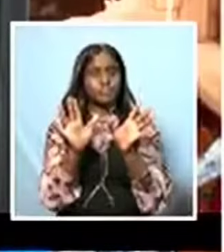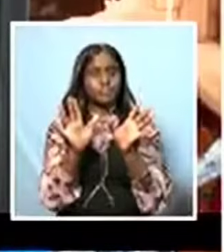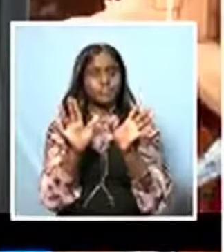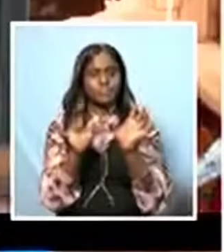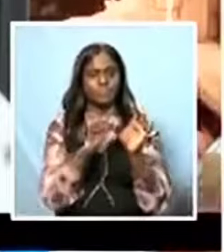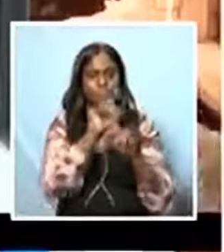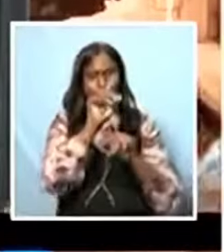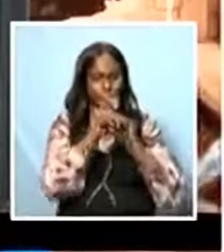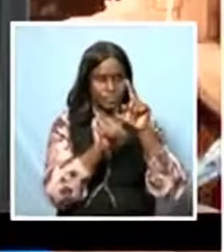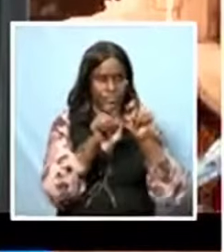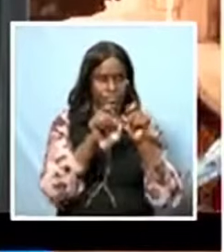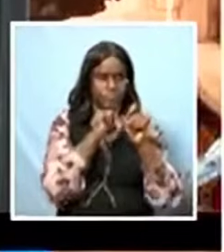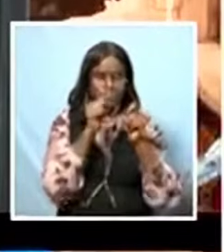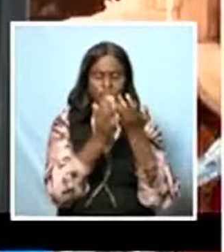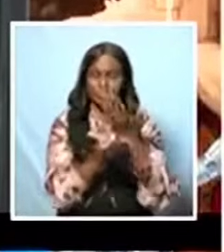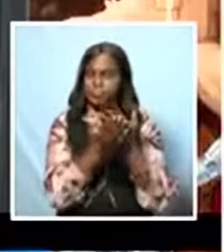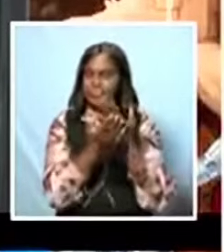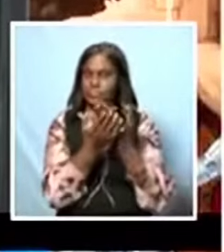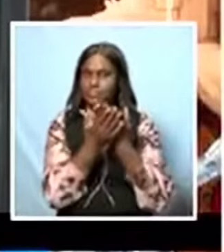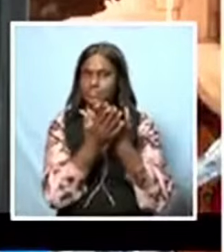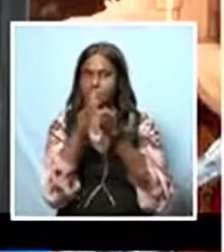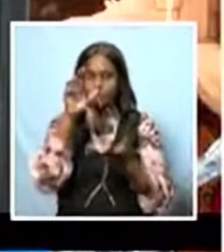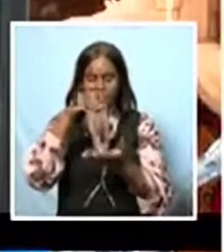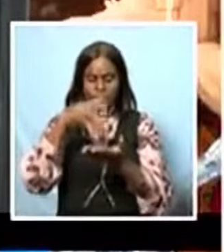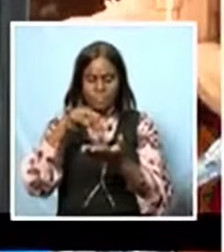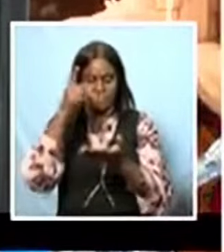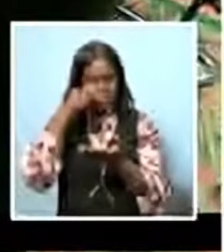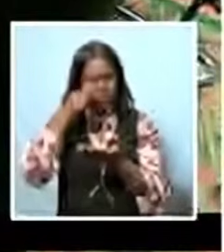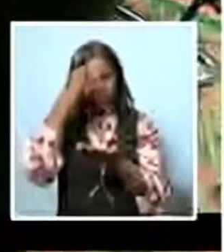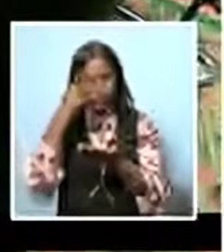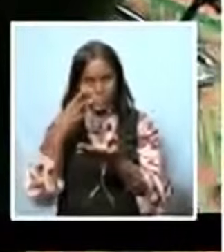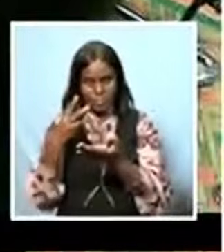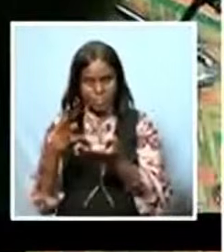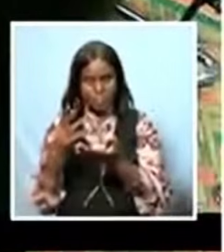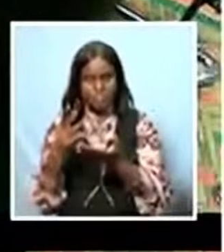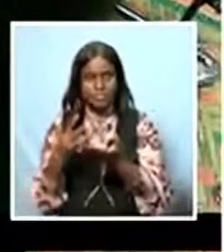query, Chair, was not attaching the copies of NRCs.